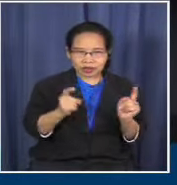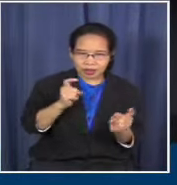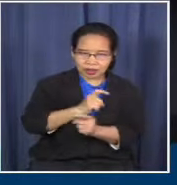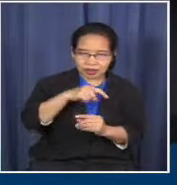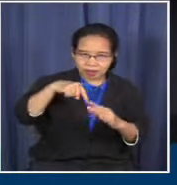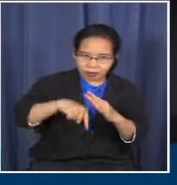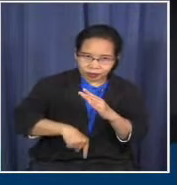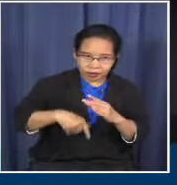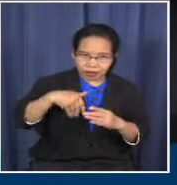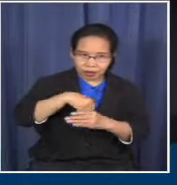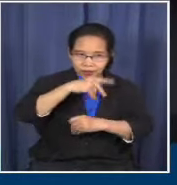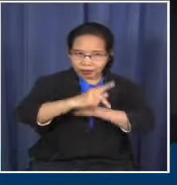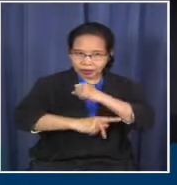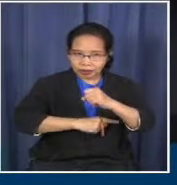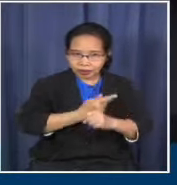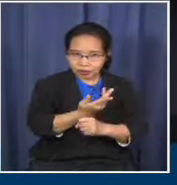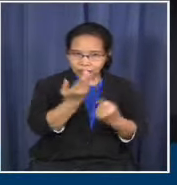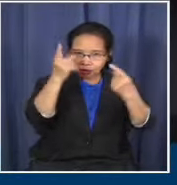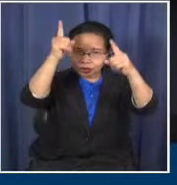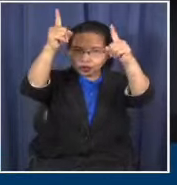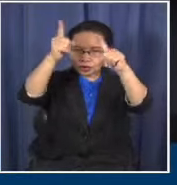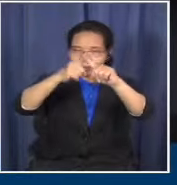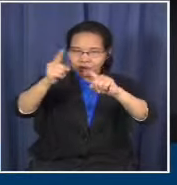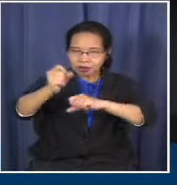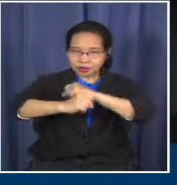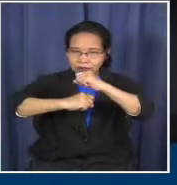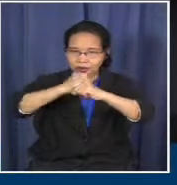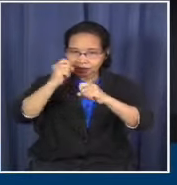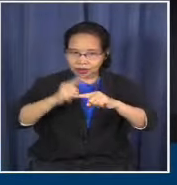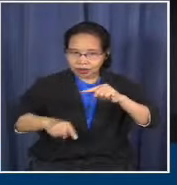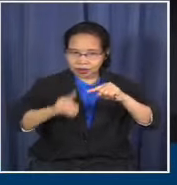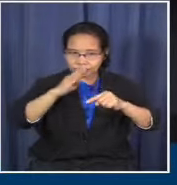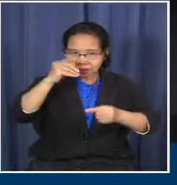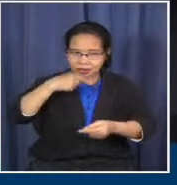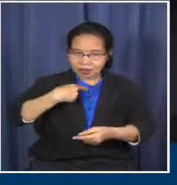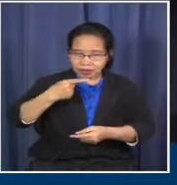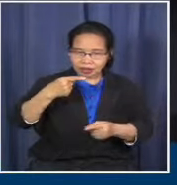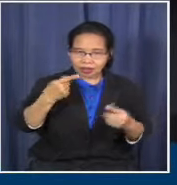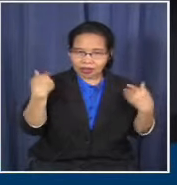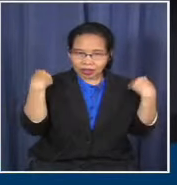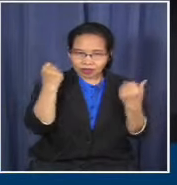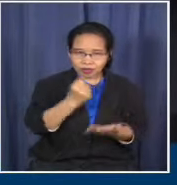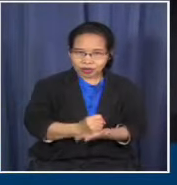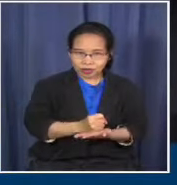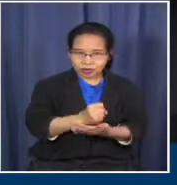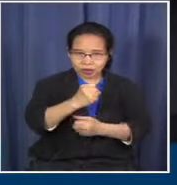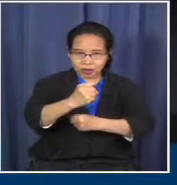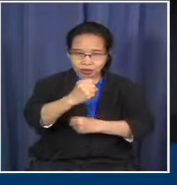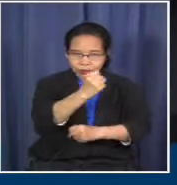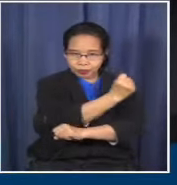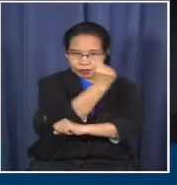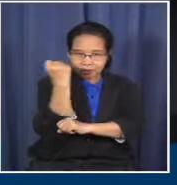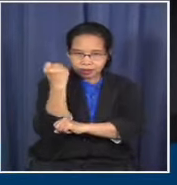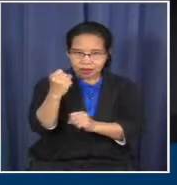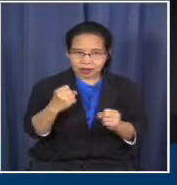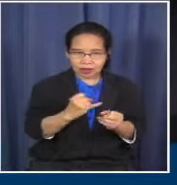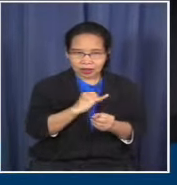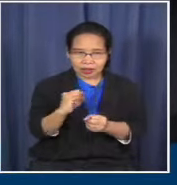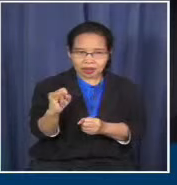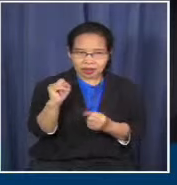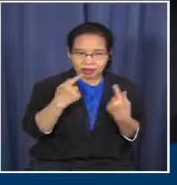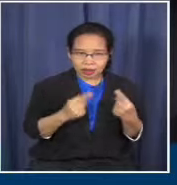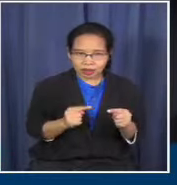deeper into the planet you go. But Saturn can't be said to have a solid surface. If